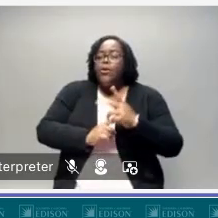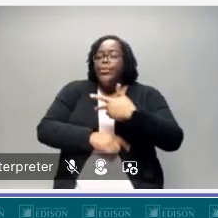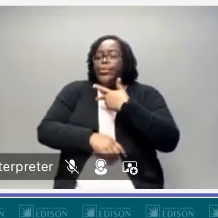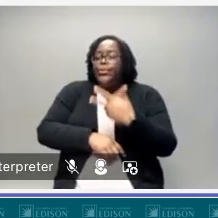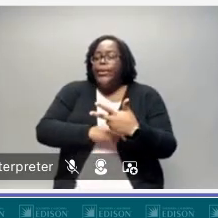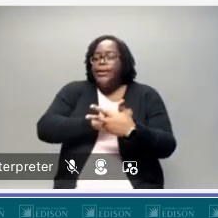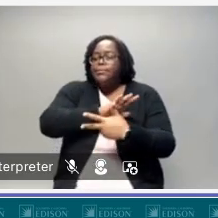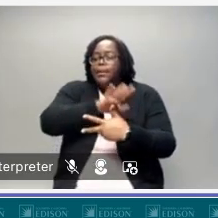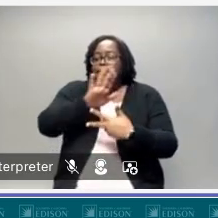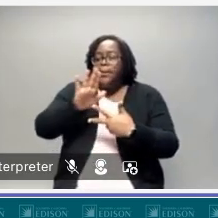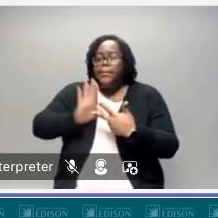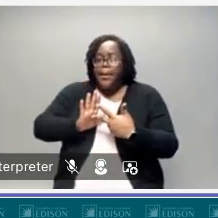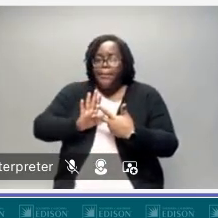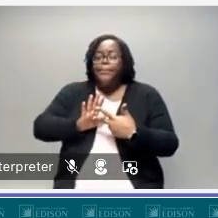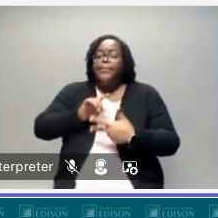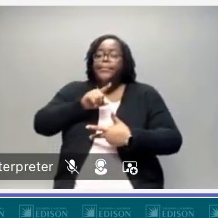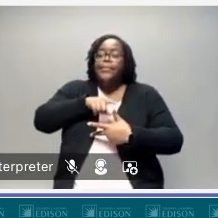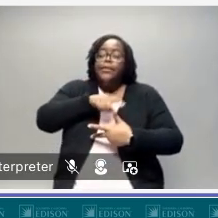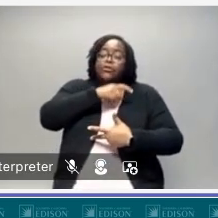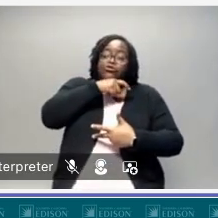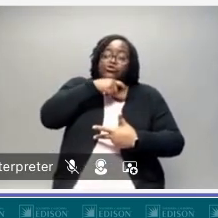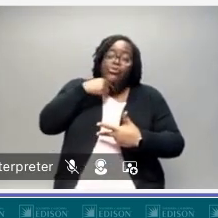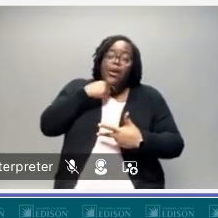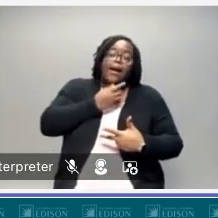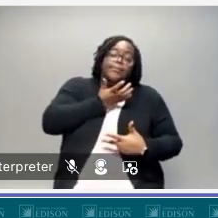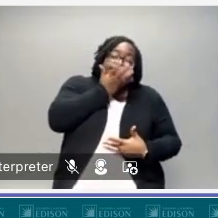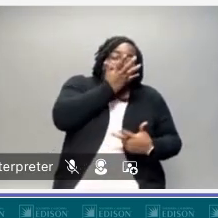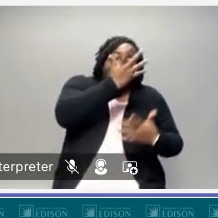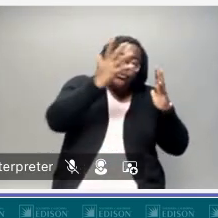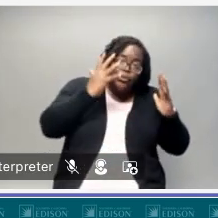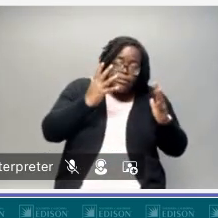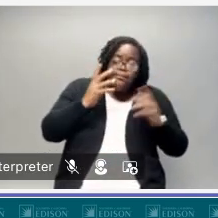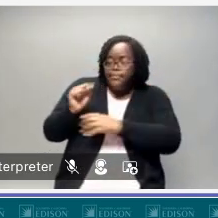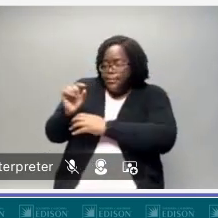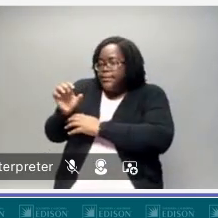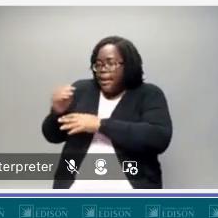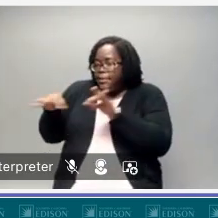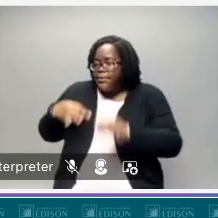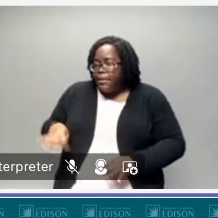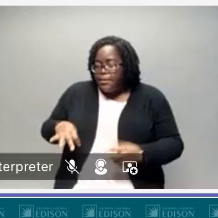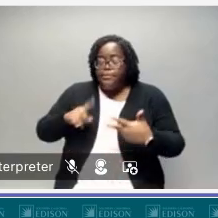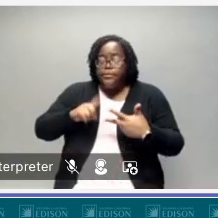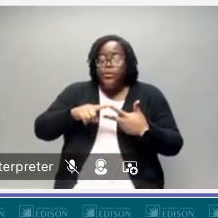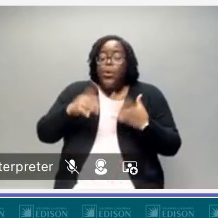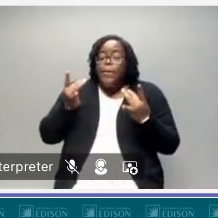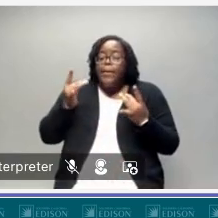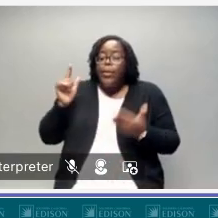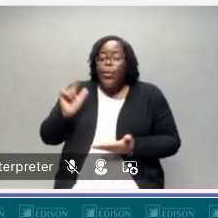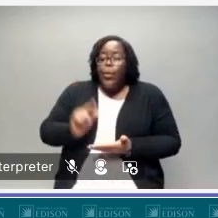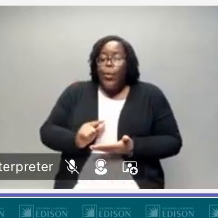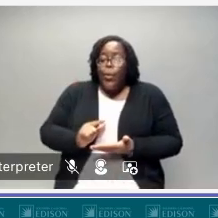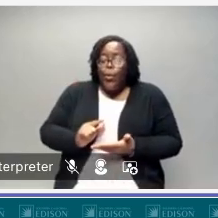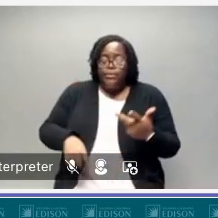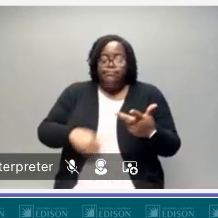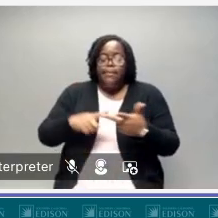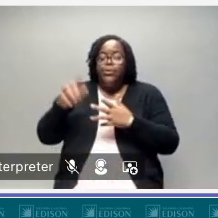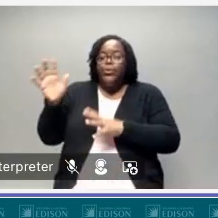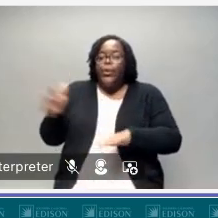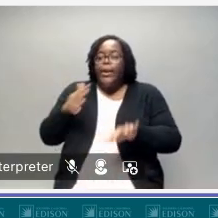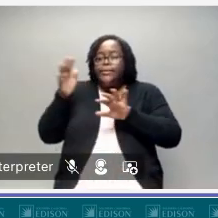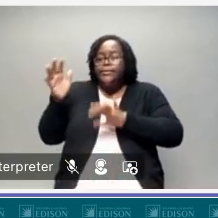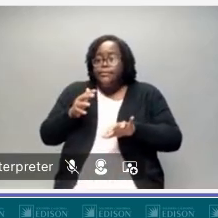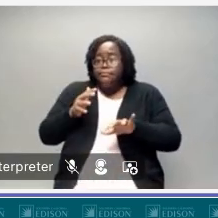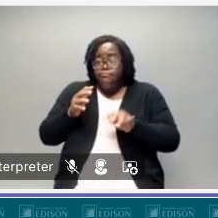requires dry vegetation, which Tom talked about, low humidity, and wind. Without